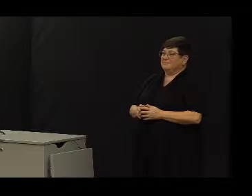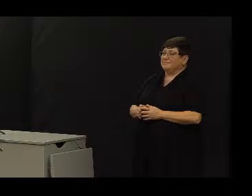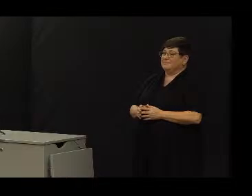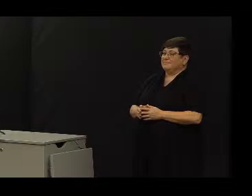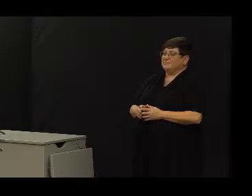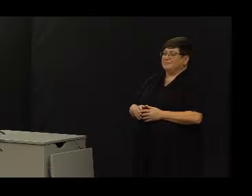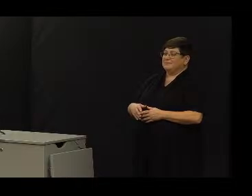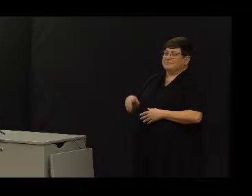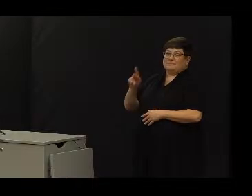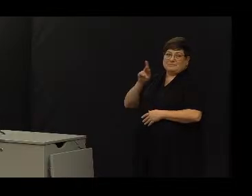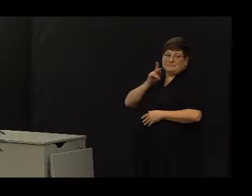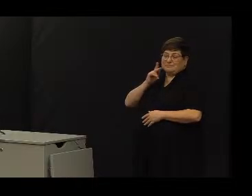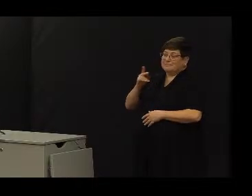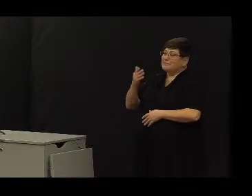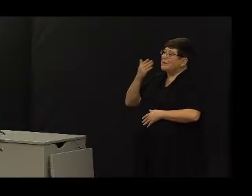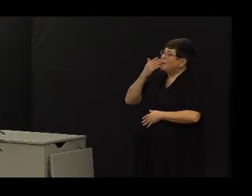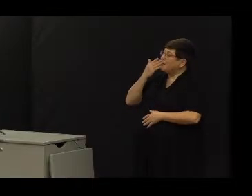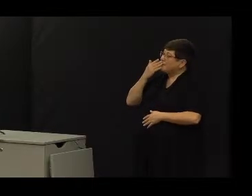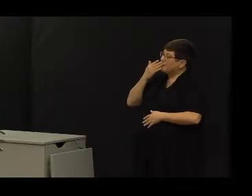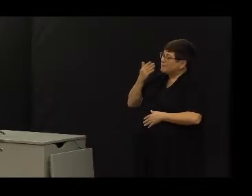Thank you, Ms. Bodner.